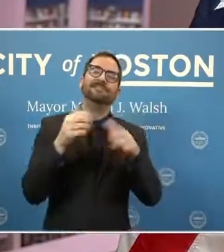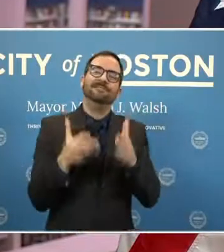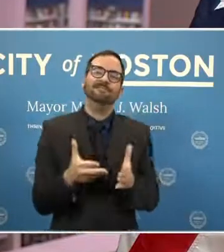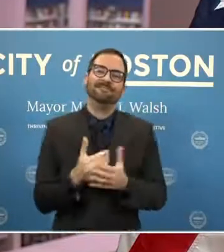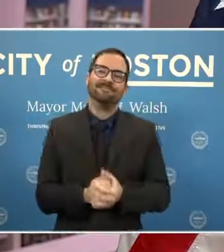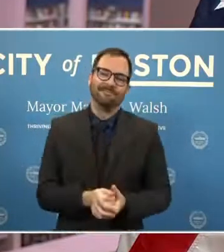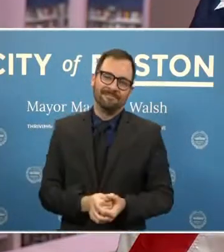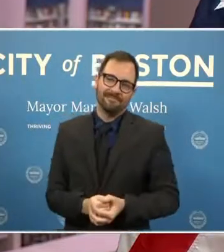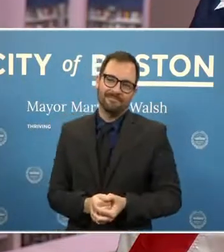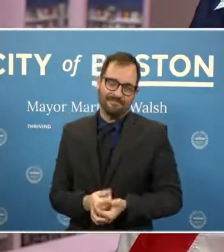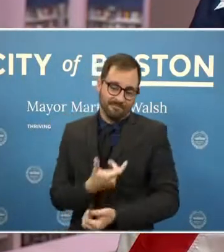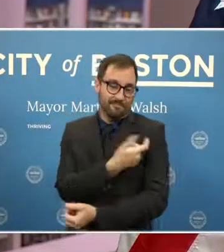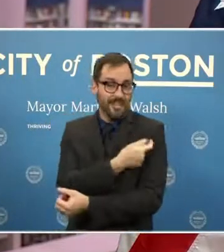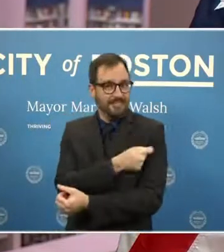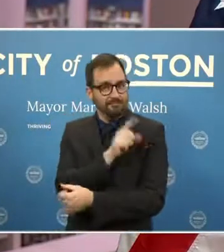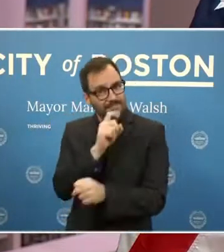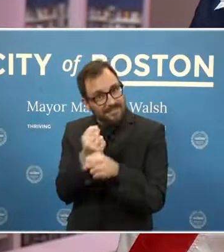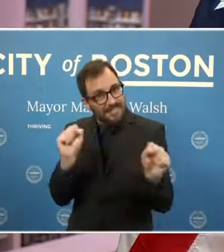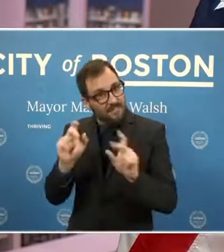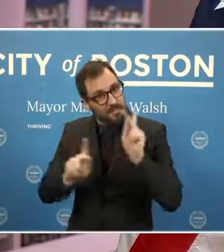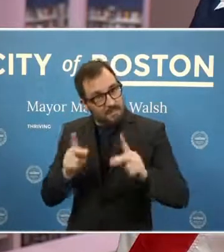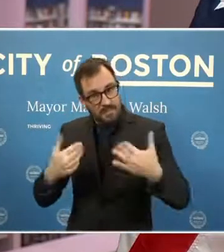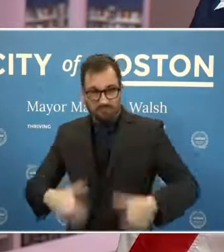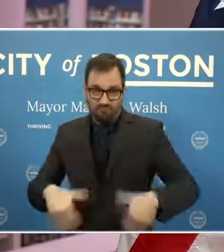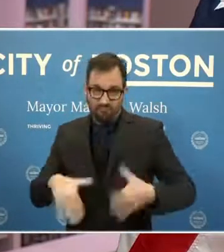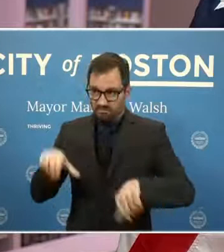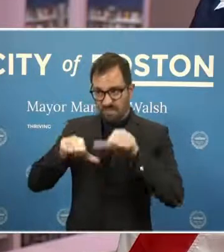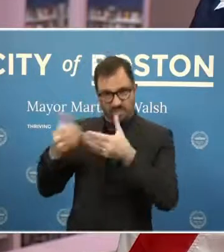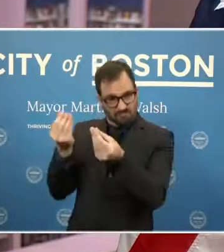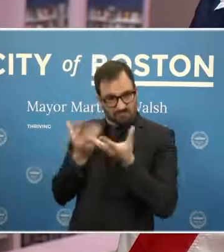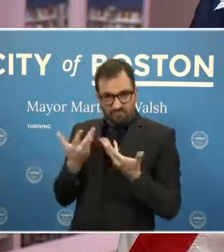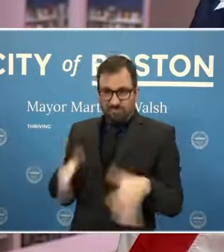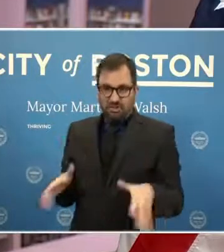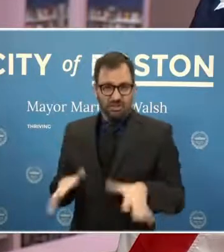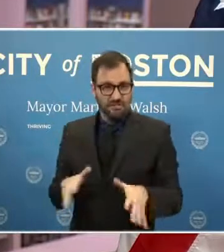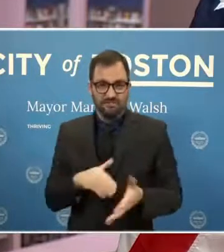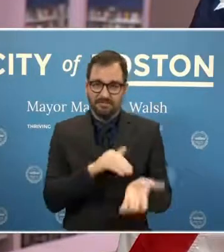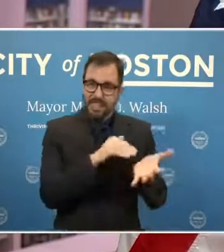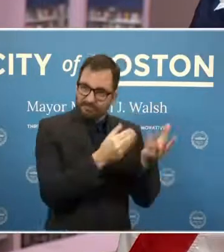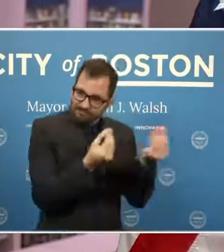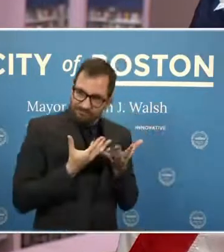languages. Our first responders have begun to get vaccinated. I urge you to do as well.